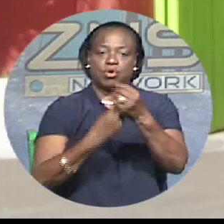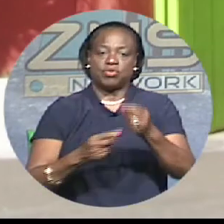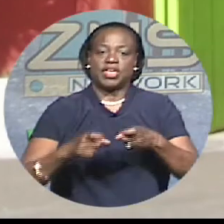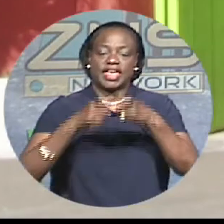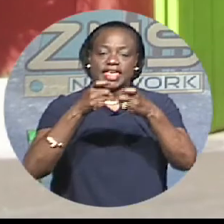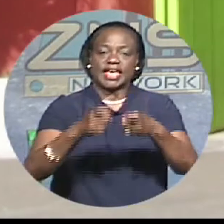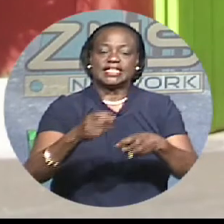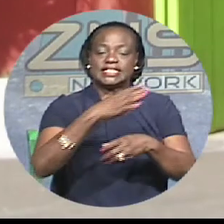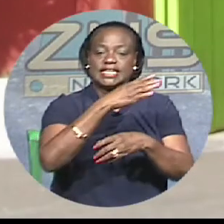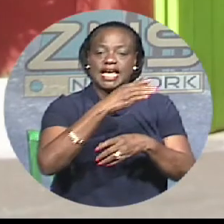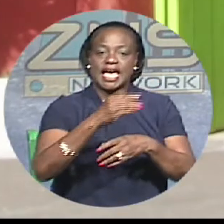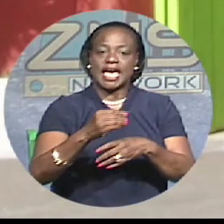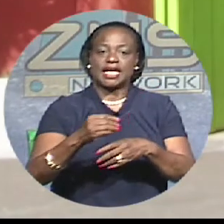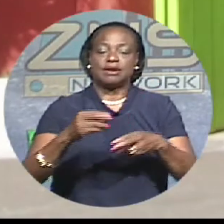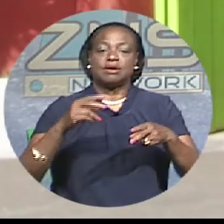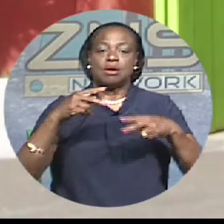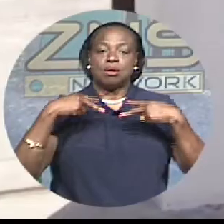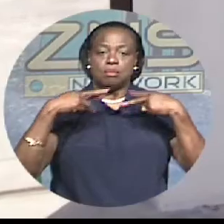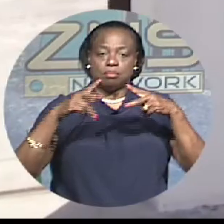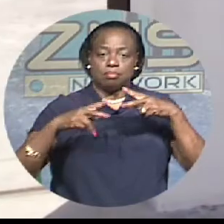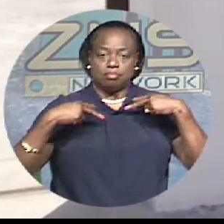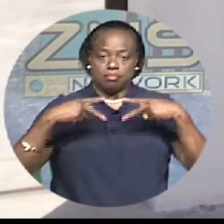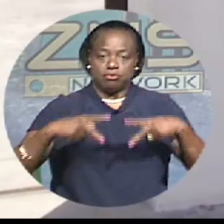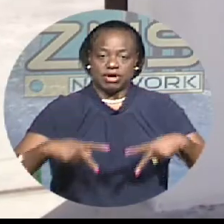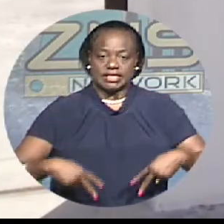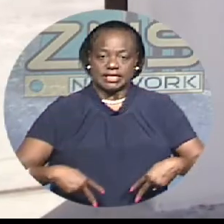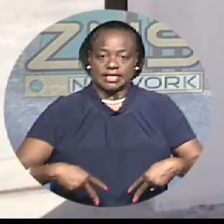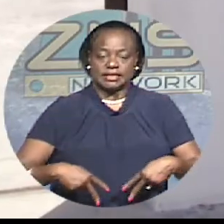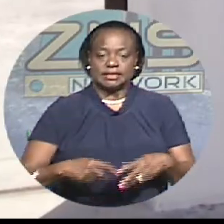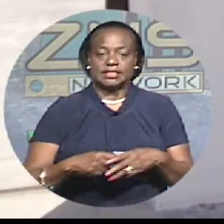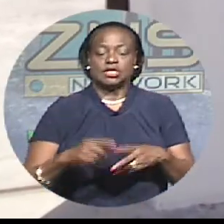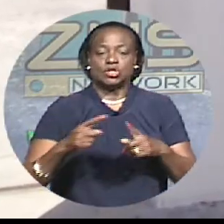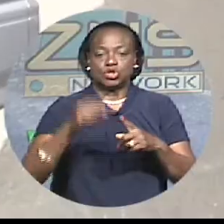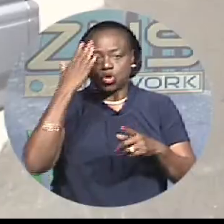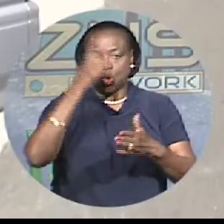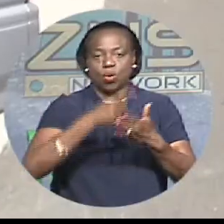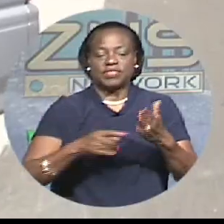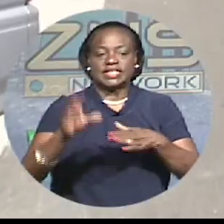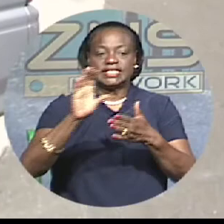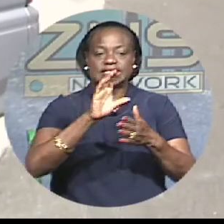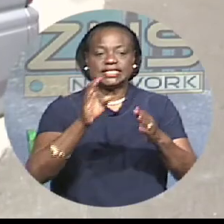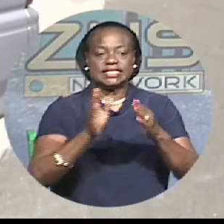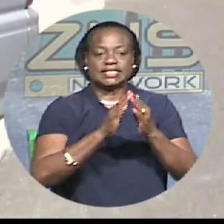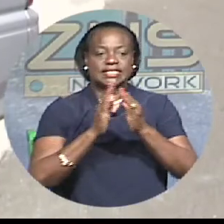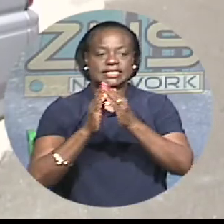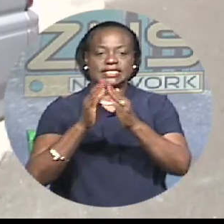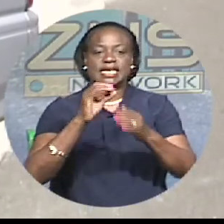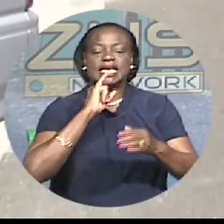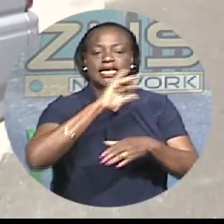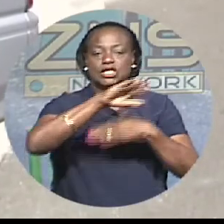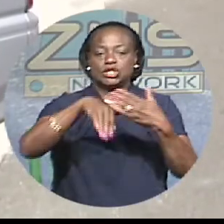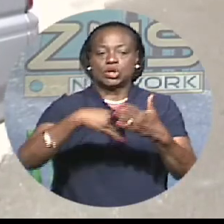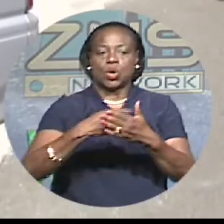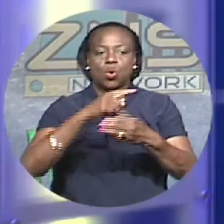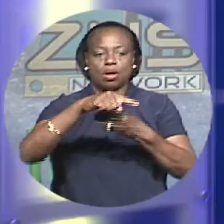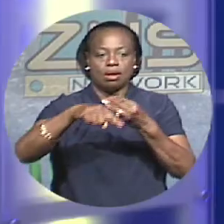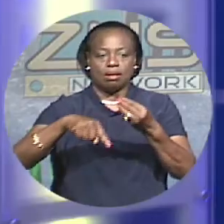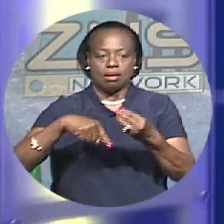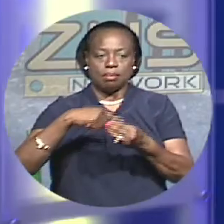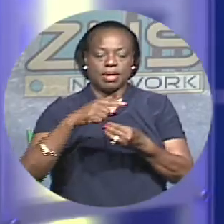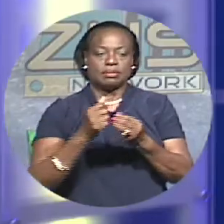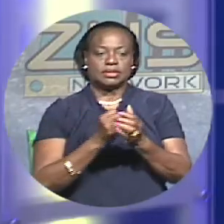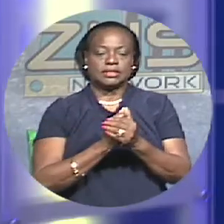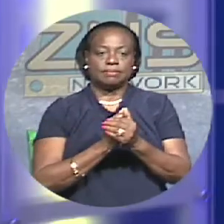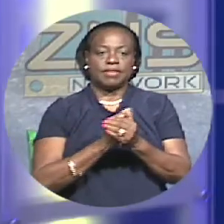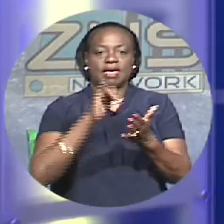on historical Nassau and truly experience what the city is all about. Siaska Adderley, ZNS Network News.